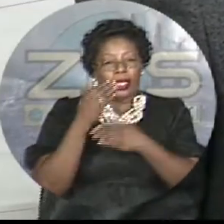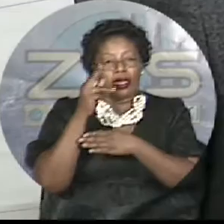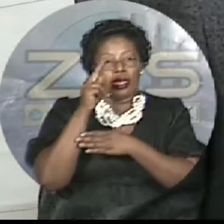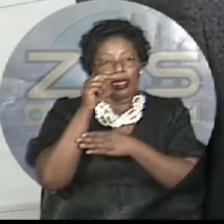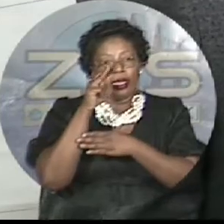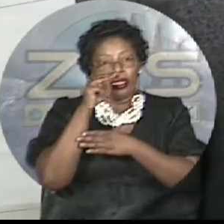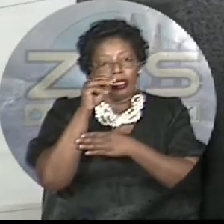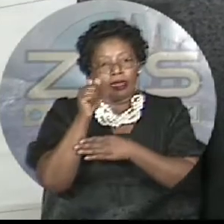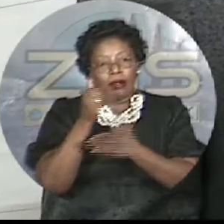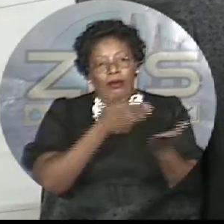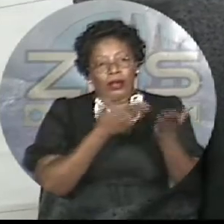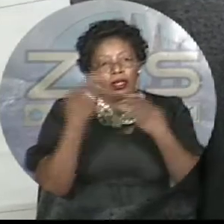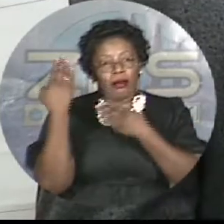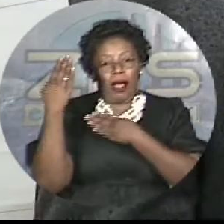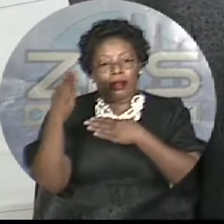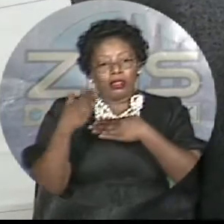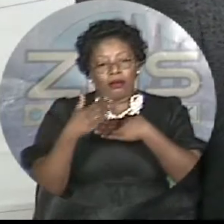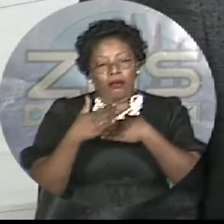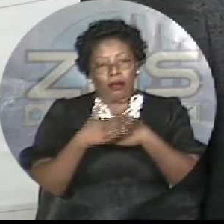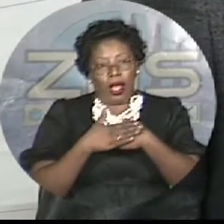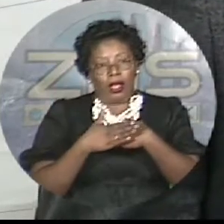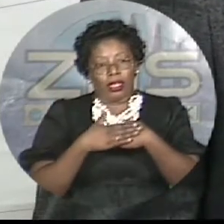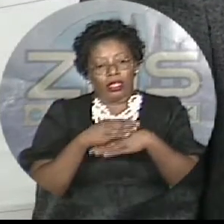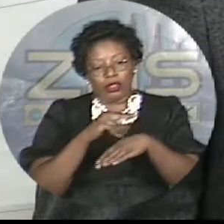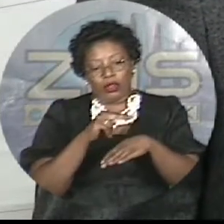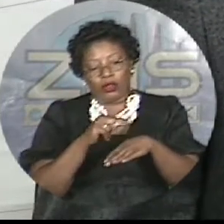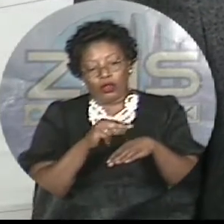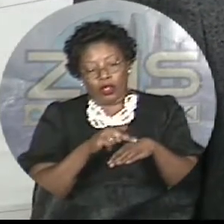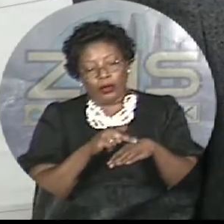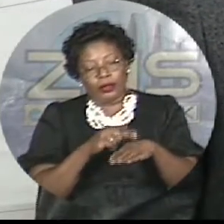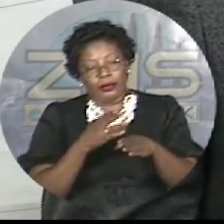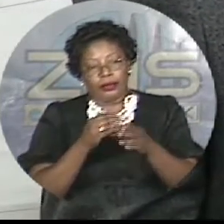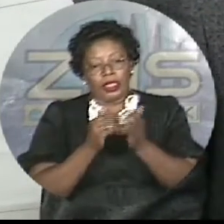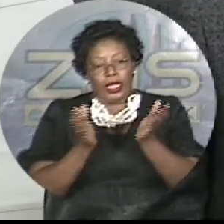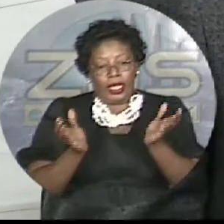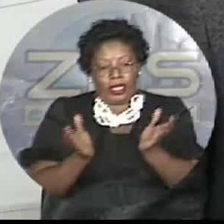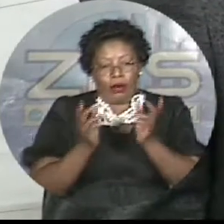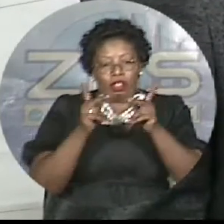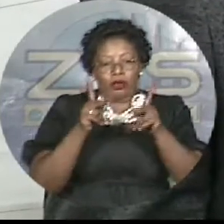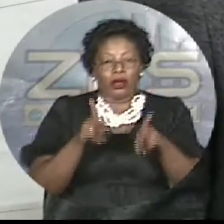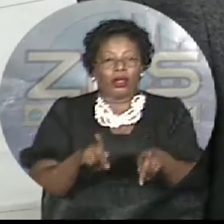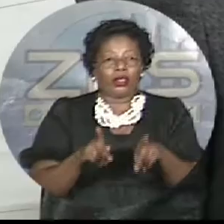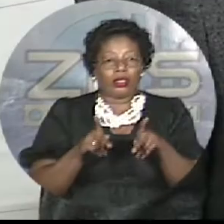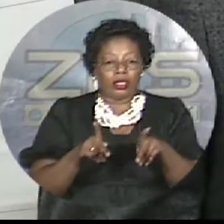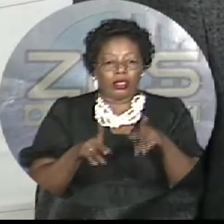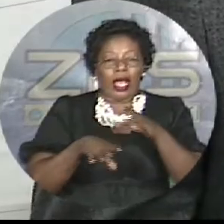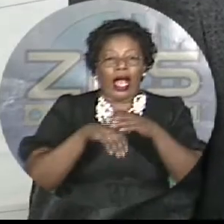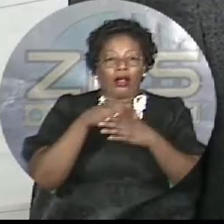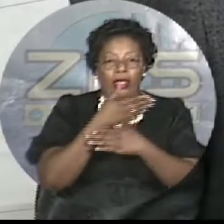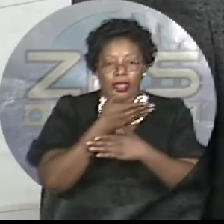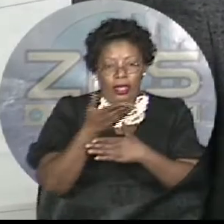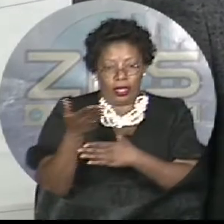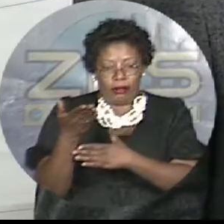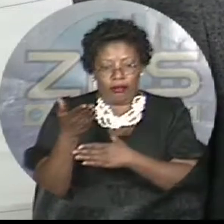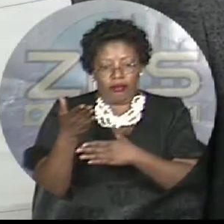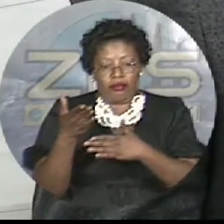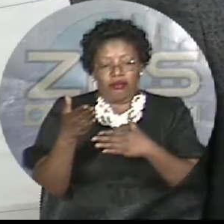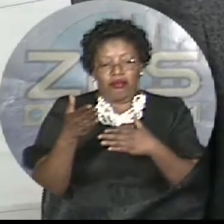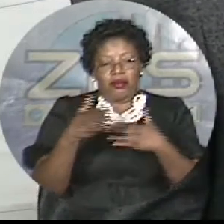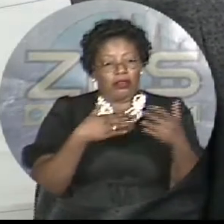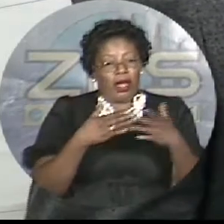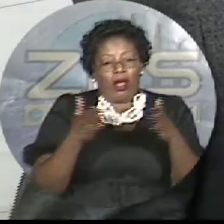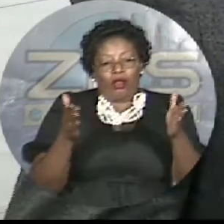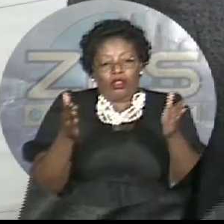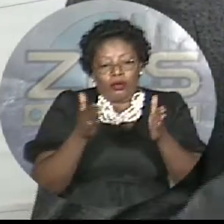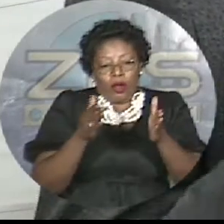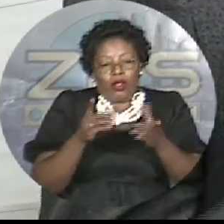in bringing the Bahamas back to a sense of normalcy, and encourage everyone out there, no matter how small the